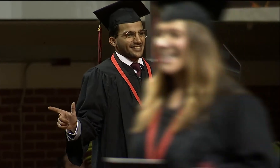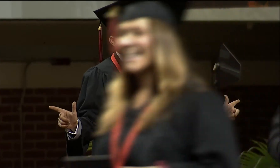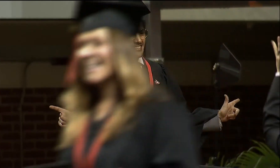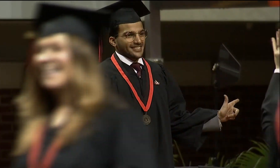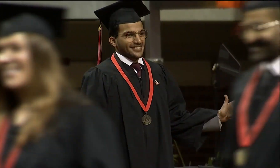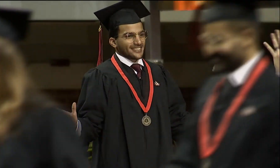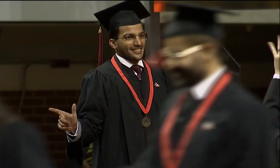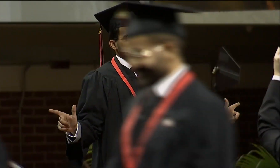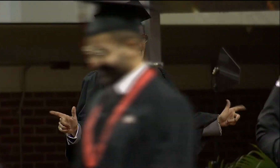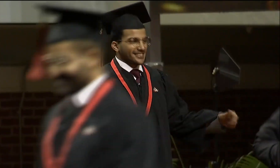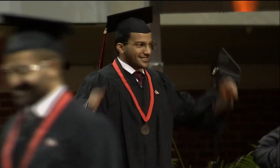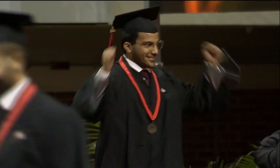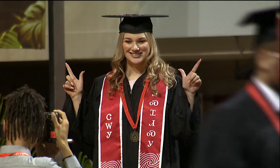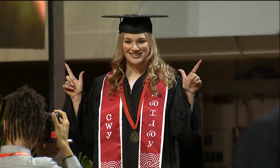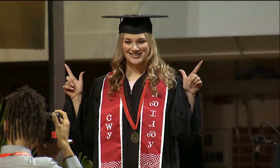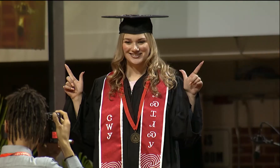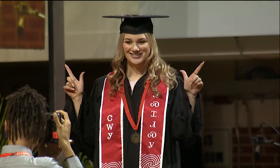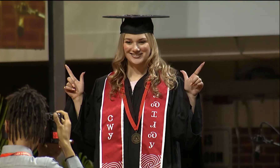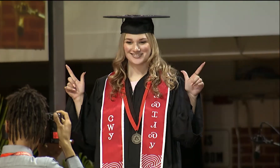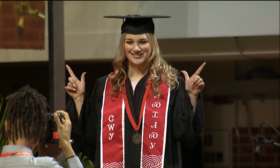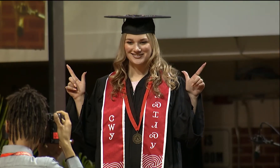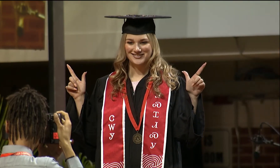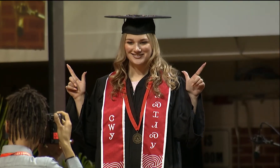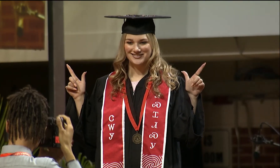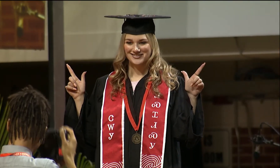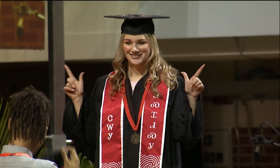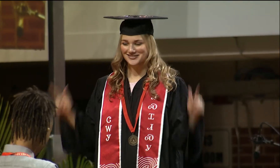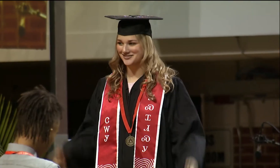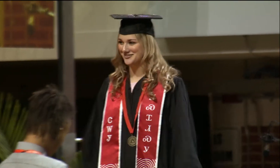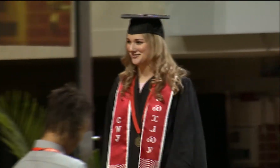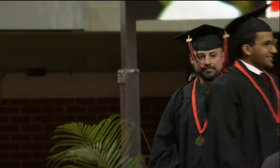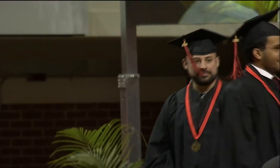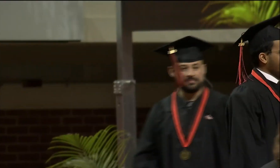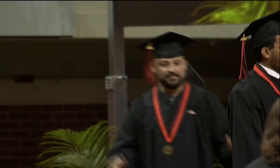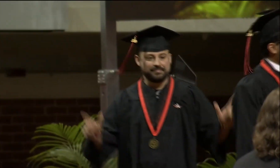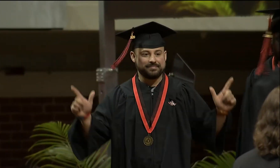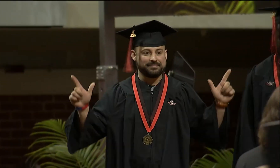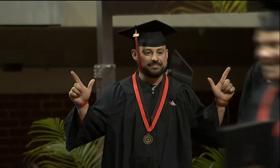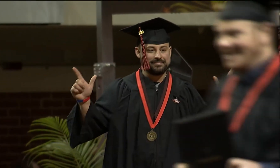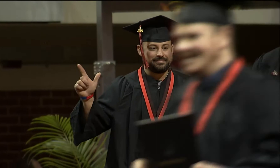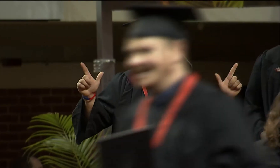Abdulrahman Akwafari. Olivia